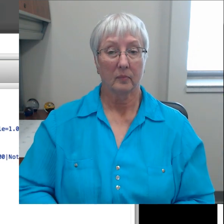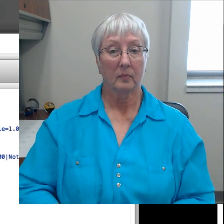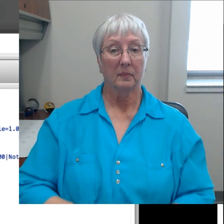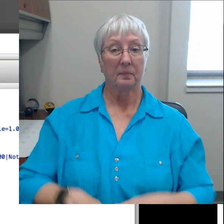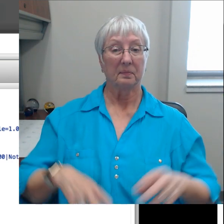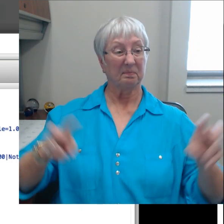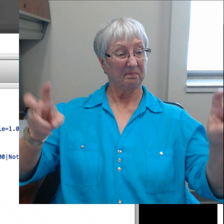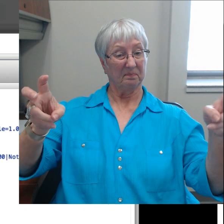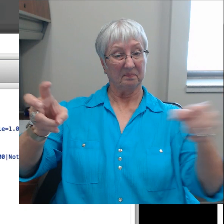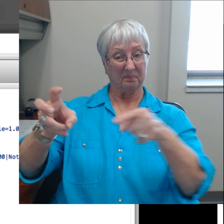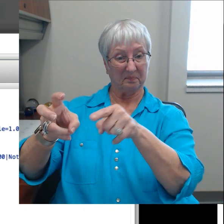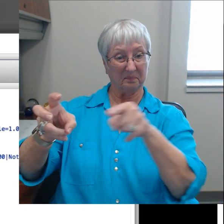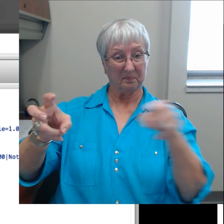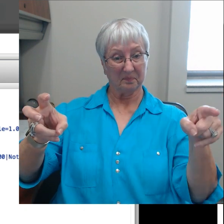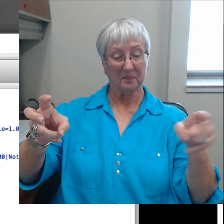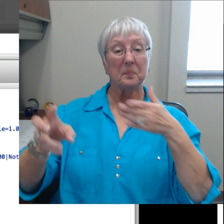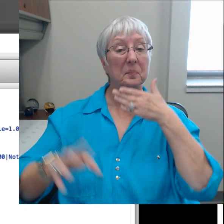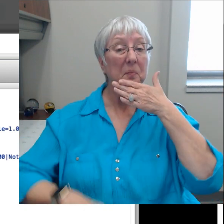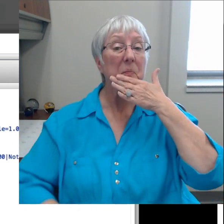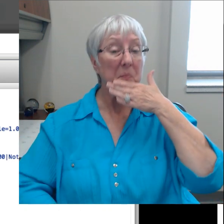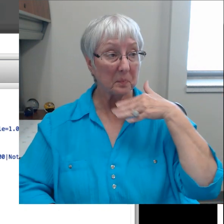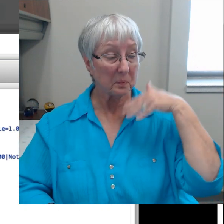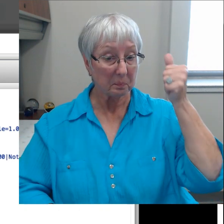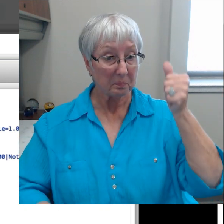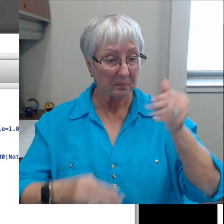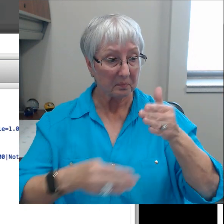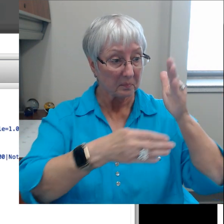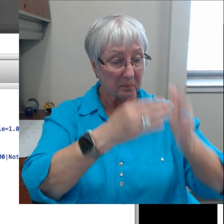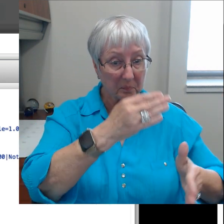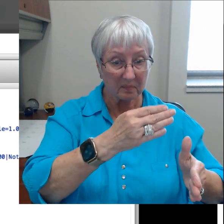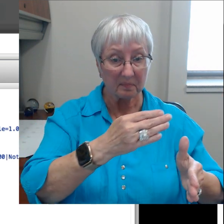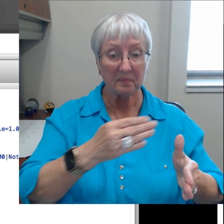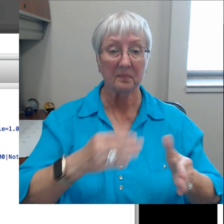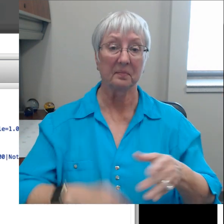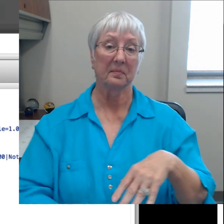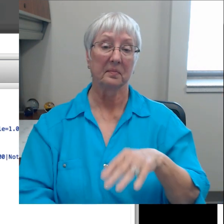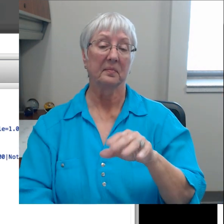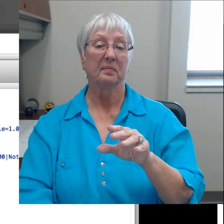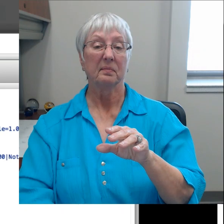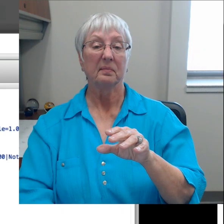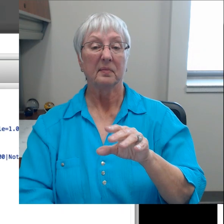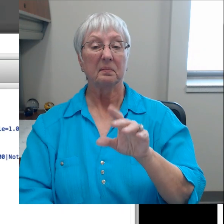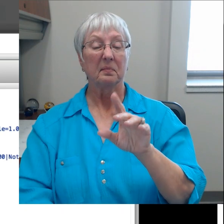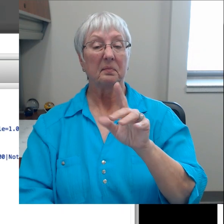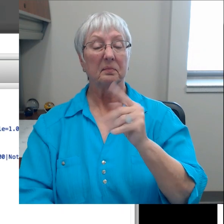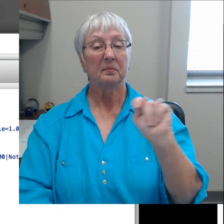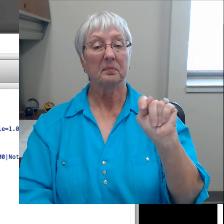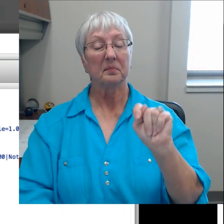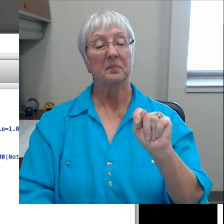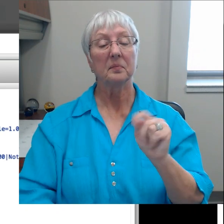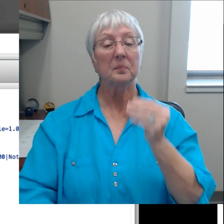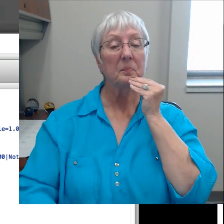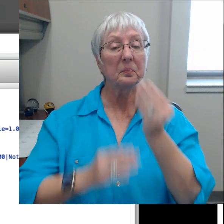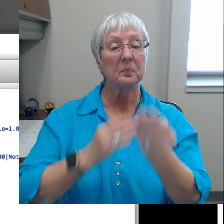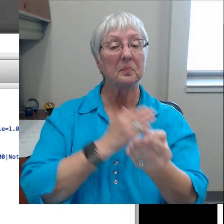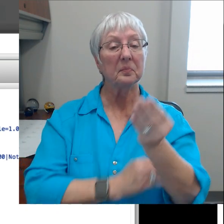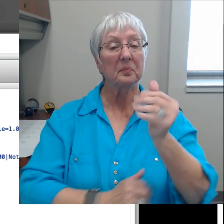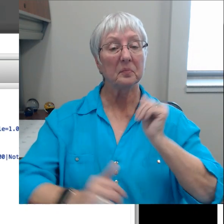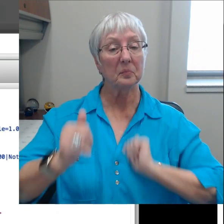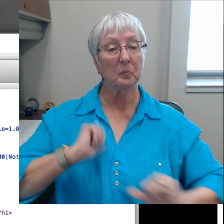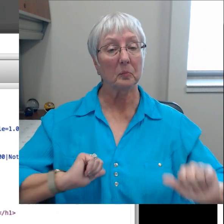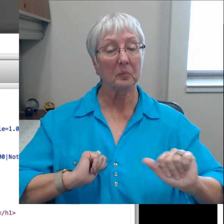to break is to actually have the breakfast drama on one line, and then that rocked the world as a second line. So let's add spans around each of those